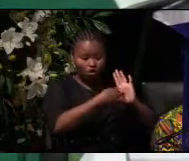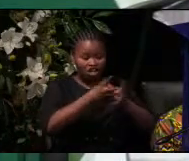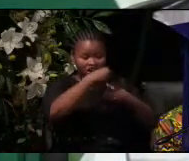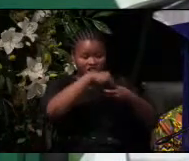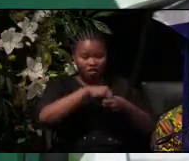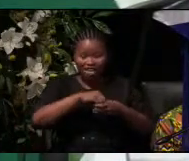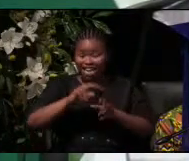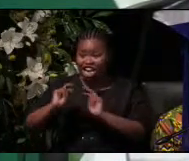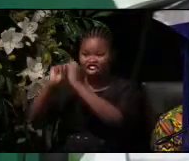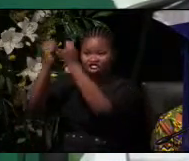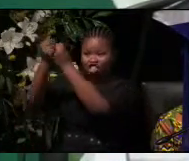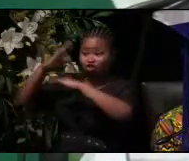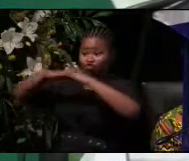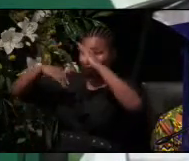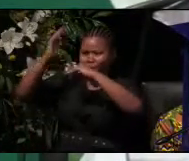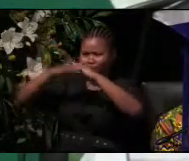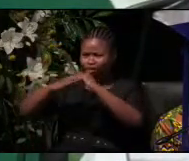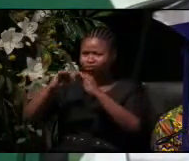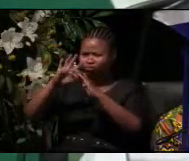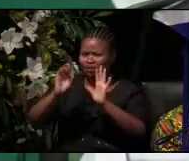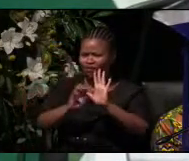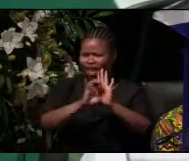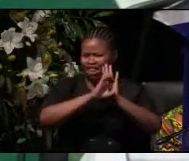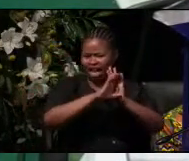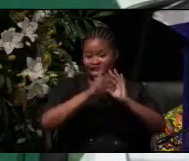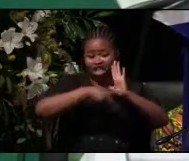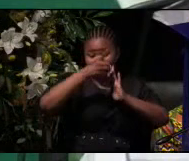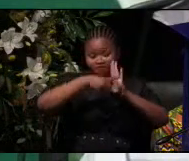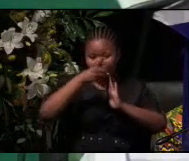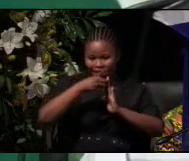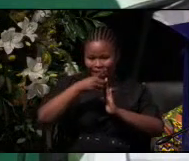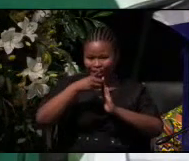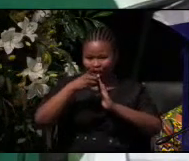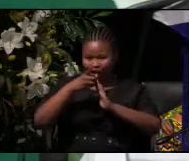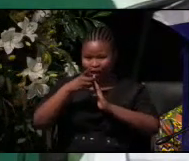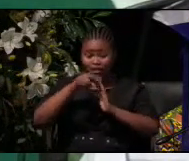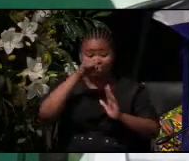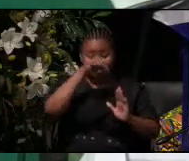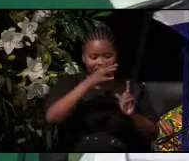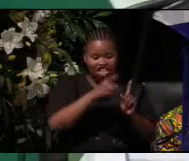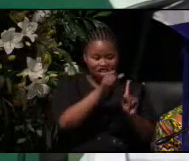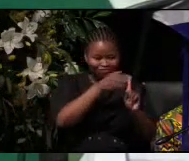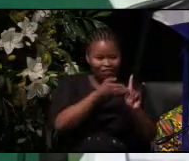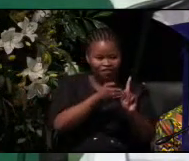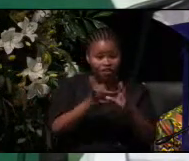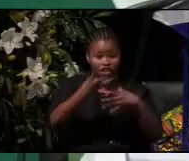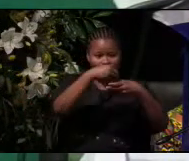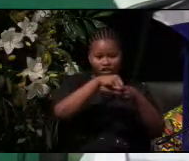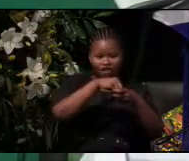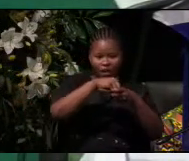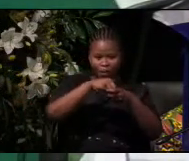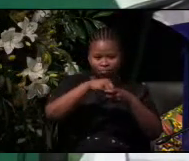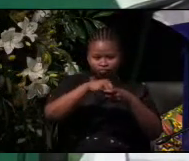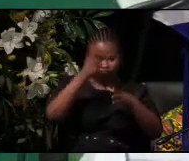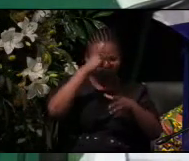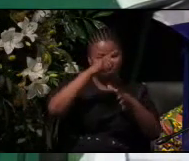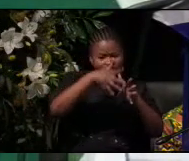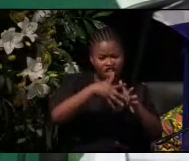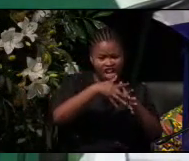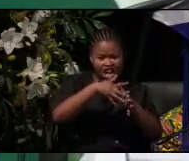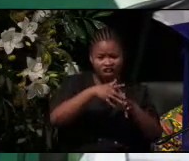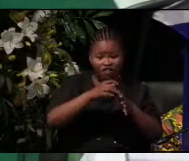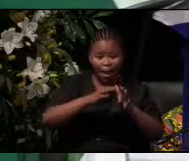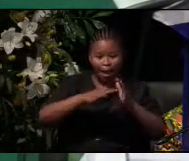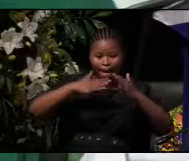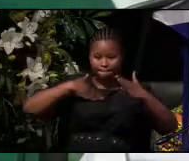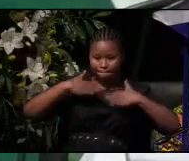involved in National efforts to build a capable ethical and developmental state he is involved in their professionalization of